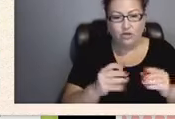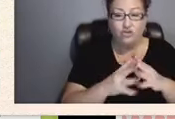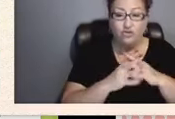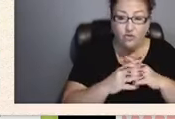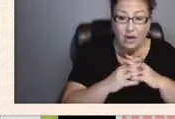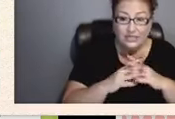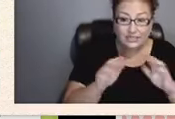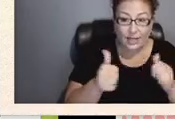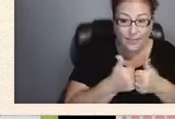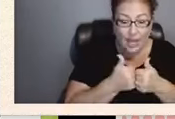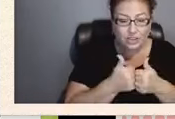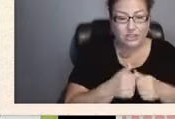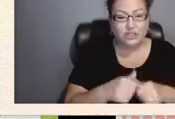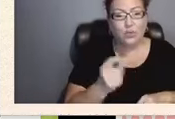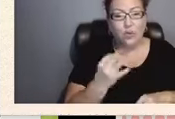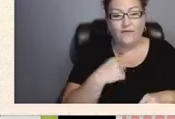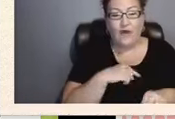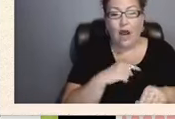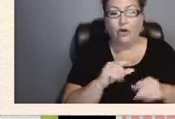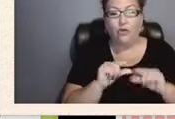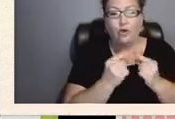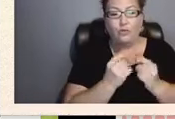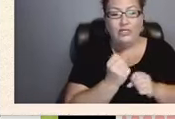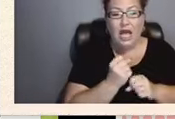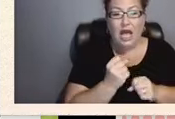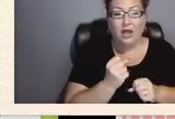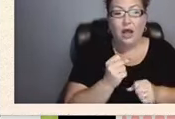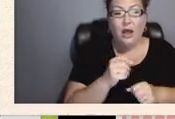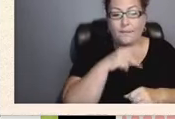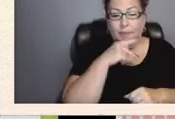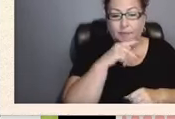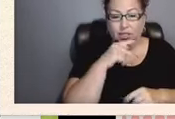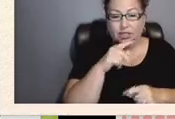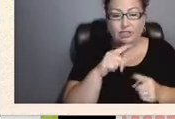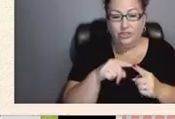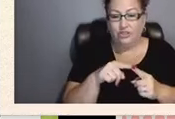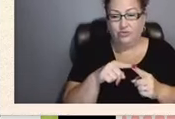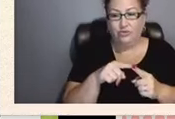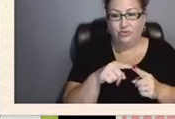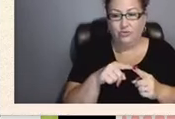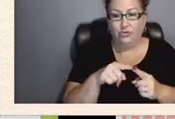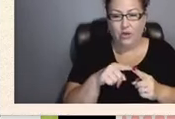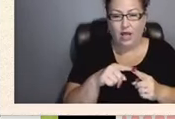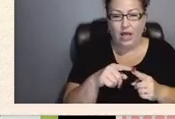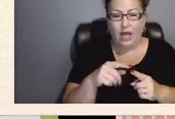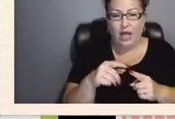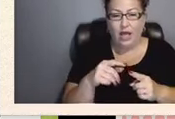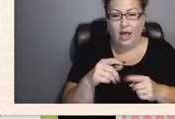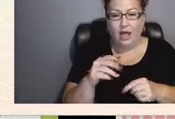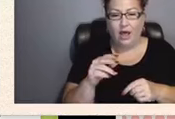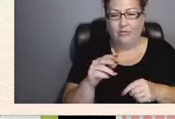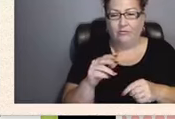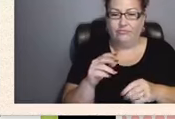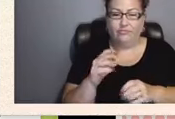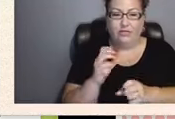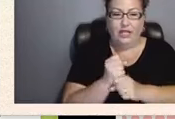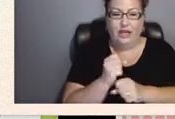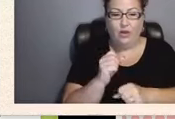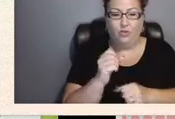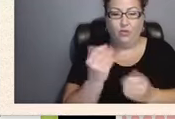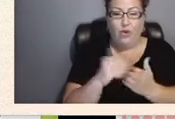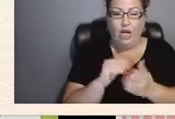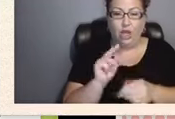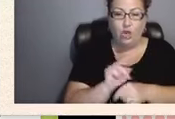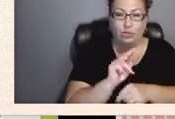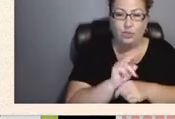One of our groups got Publix to underwrite some of those reusable shopping bags. And they sold